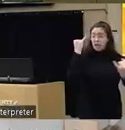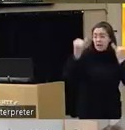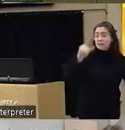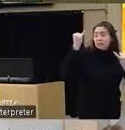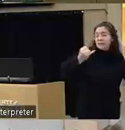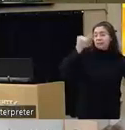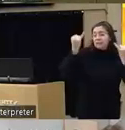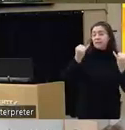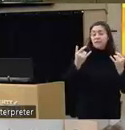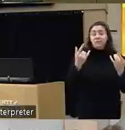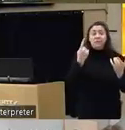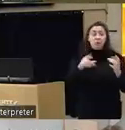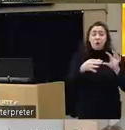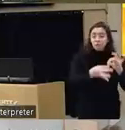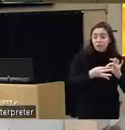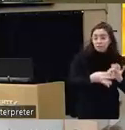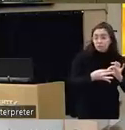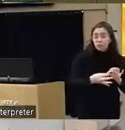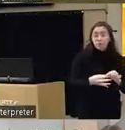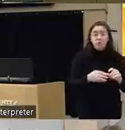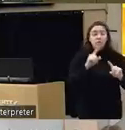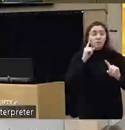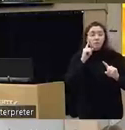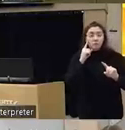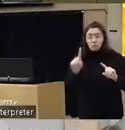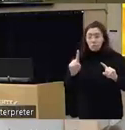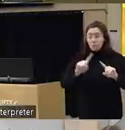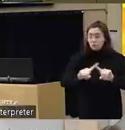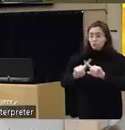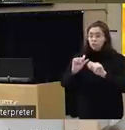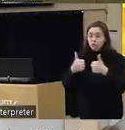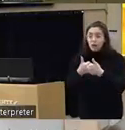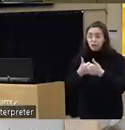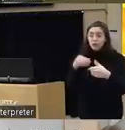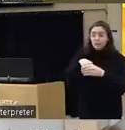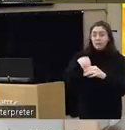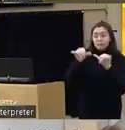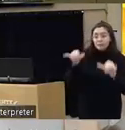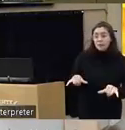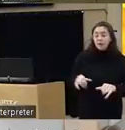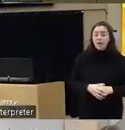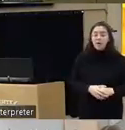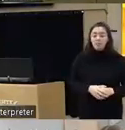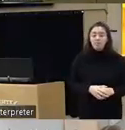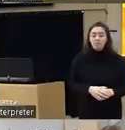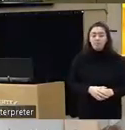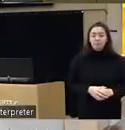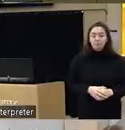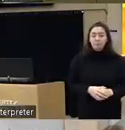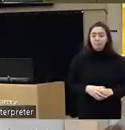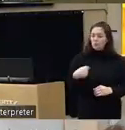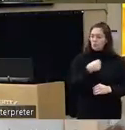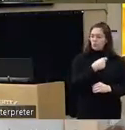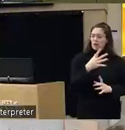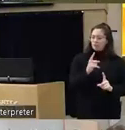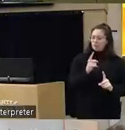idealized relationally in challenging systems, and I think that, you know, we have to aspire maybe